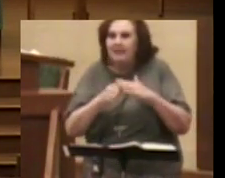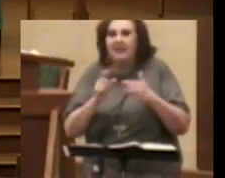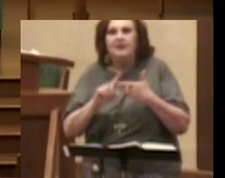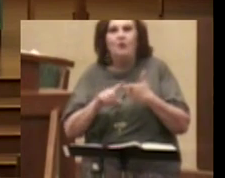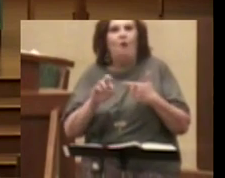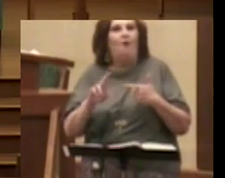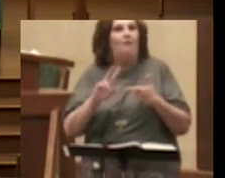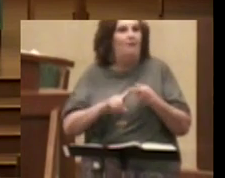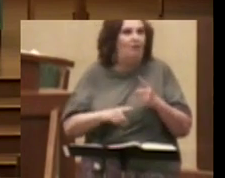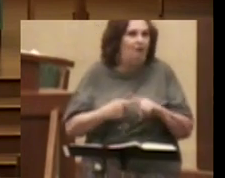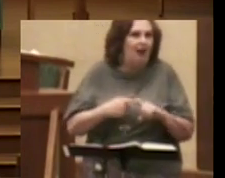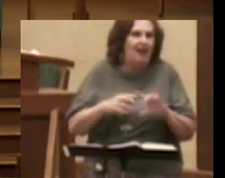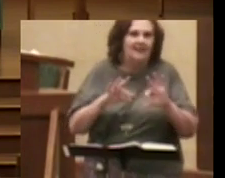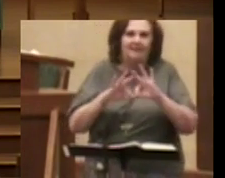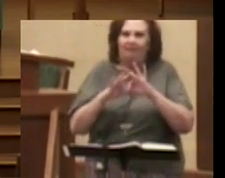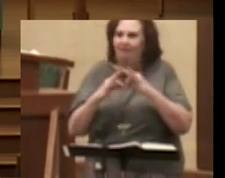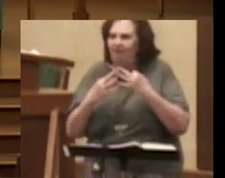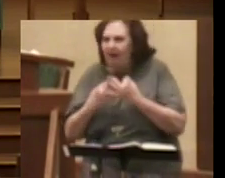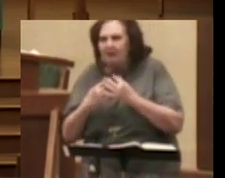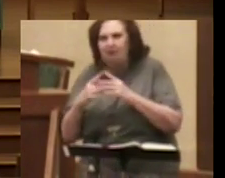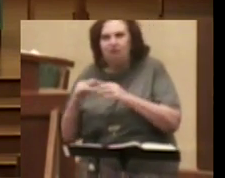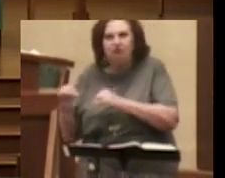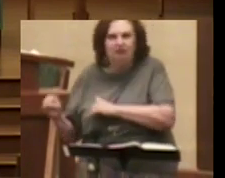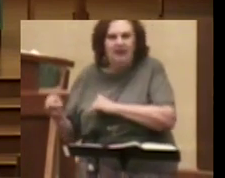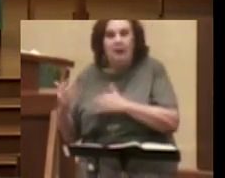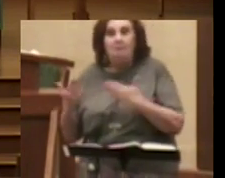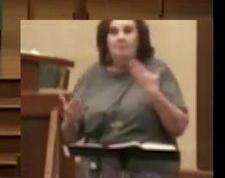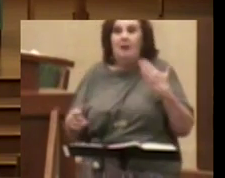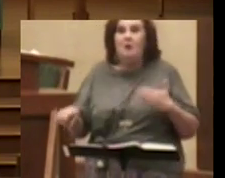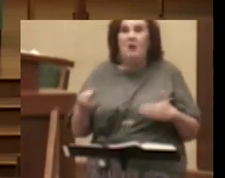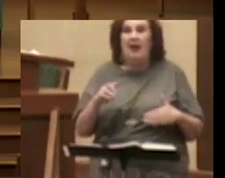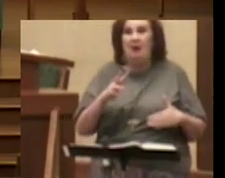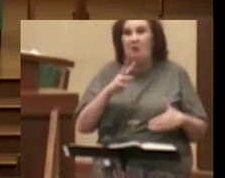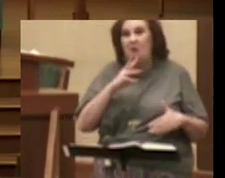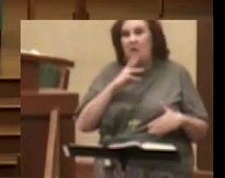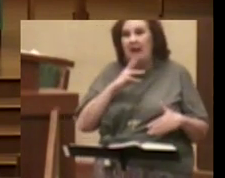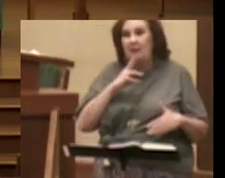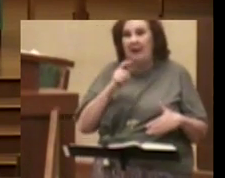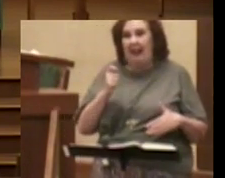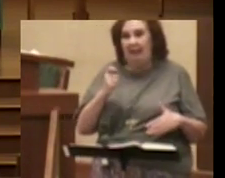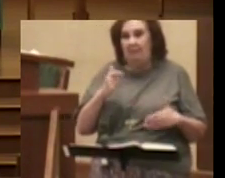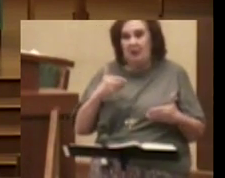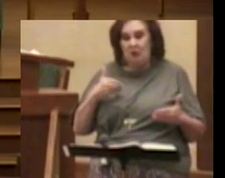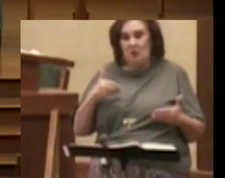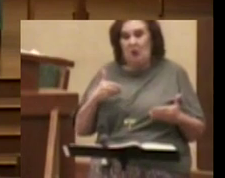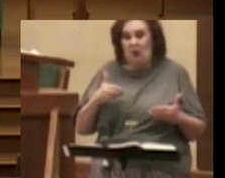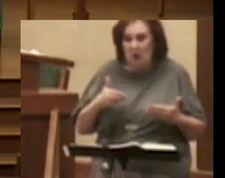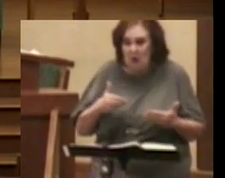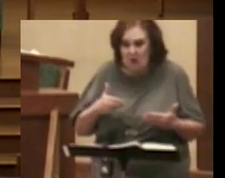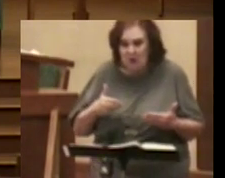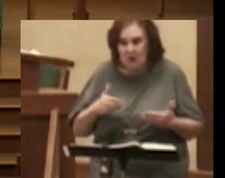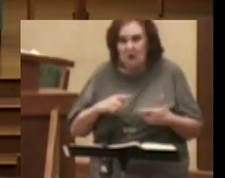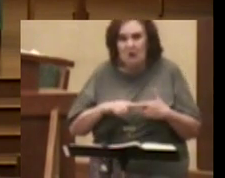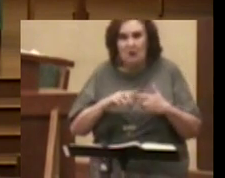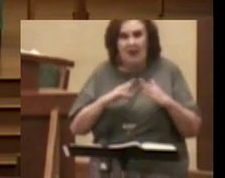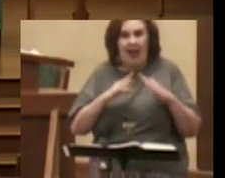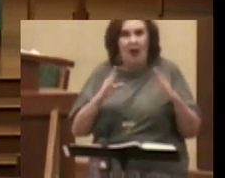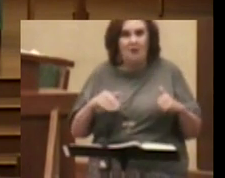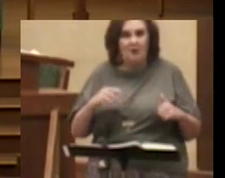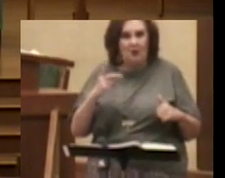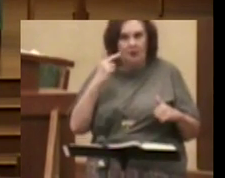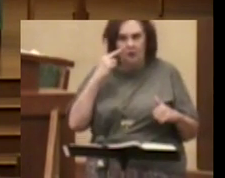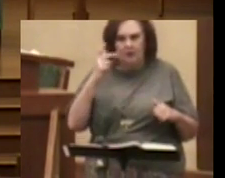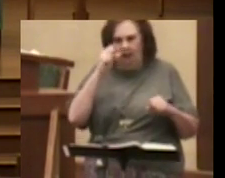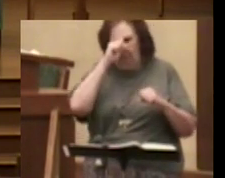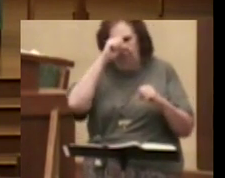have friends or family members. Maybe you simply had water that came a little too close to your house, or you saw the